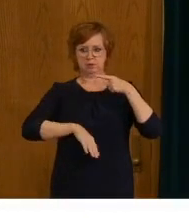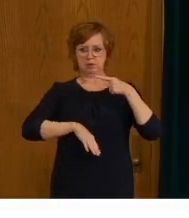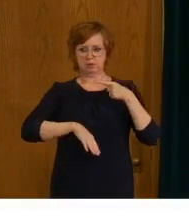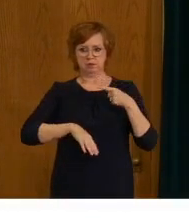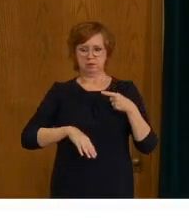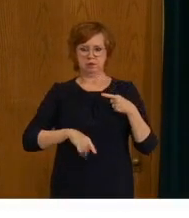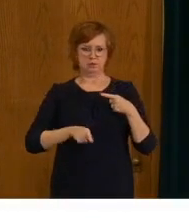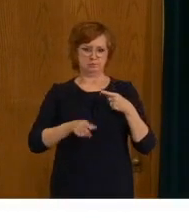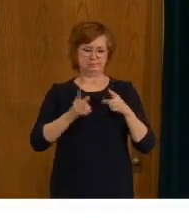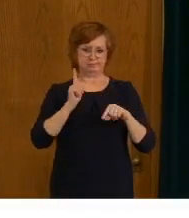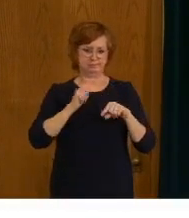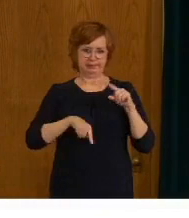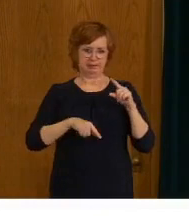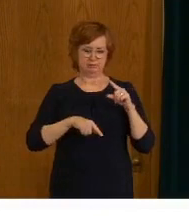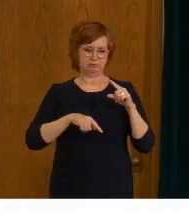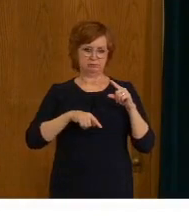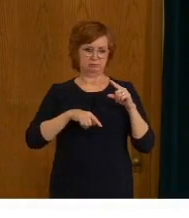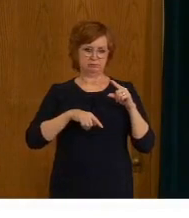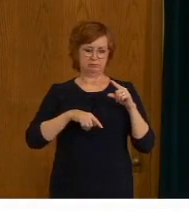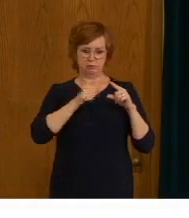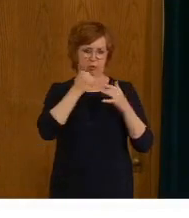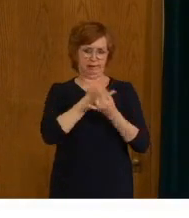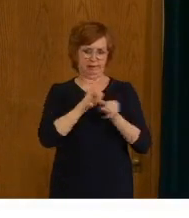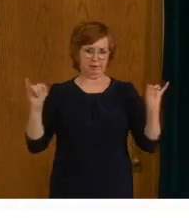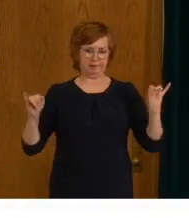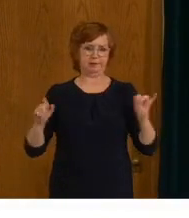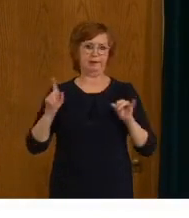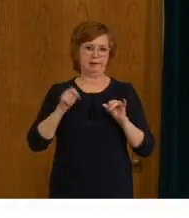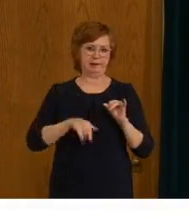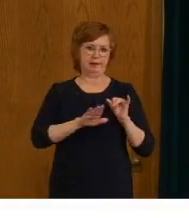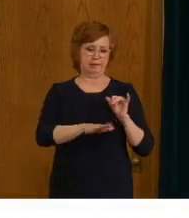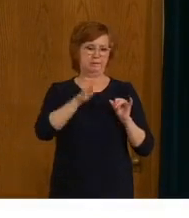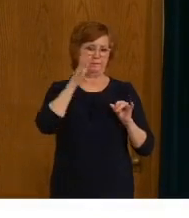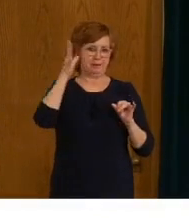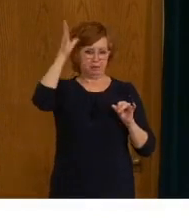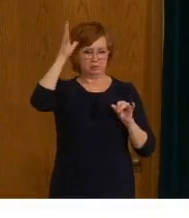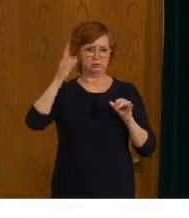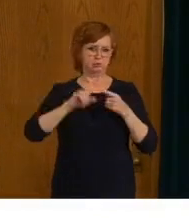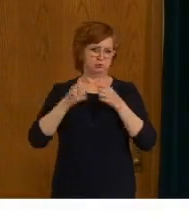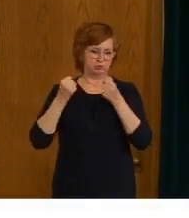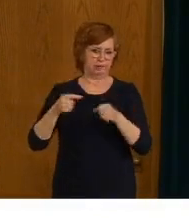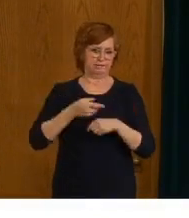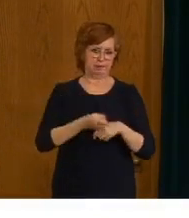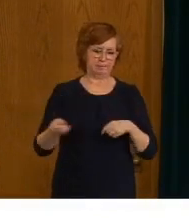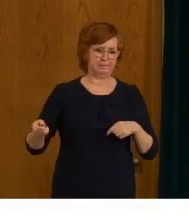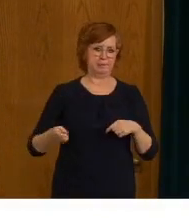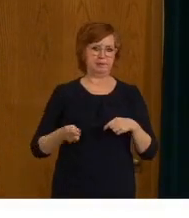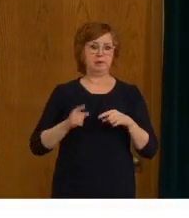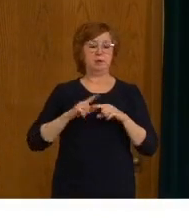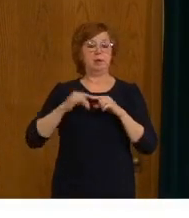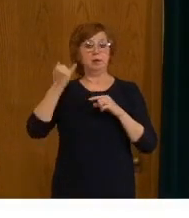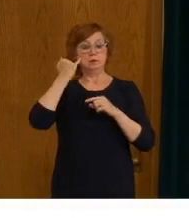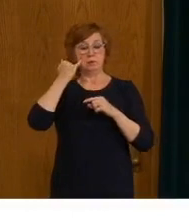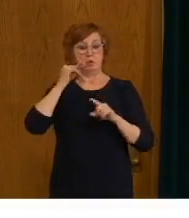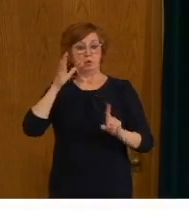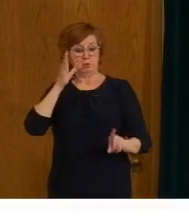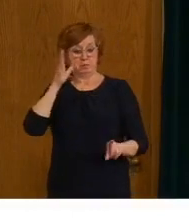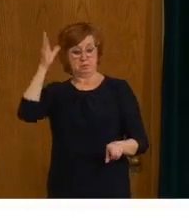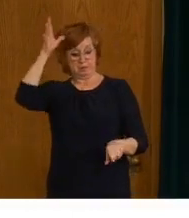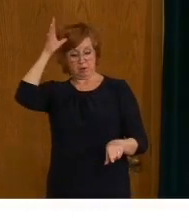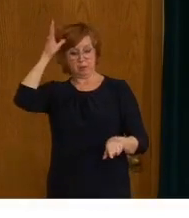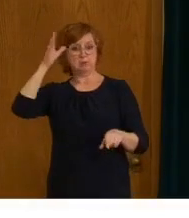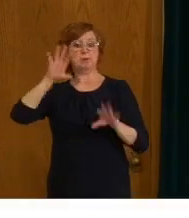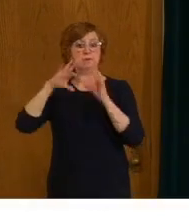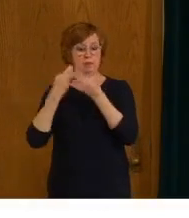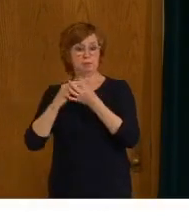independently mobile. So obviously, if the vaccination rate is high in parents and families and friends, that indirectly protects